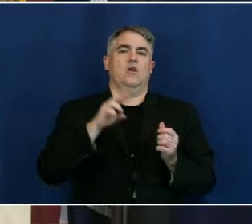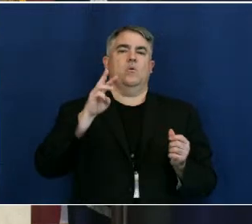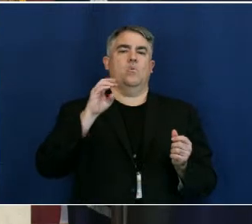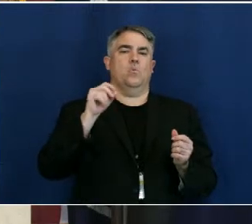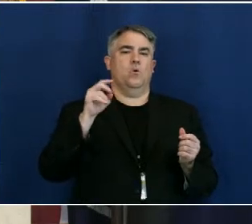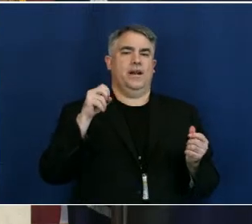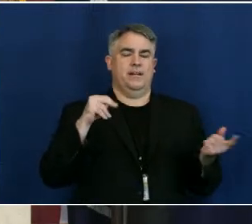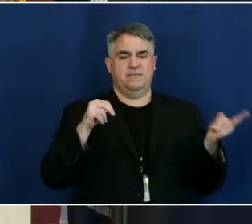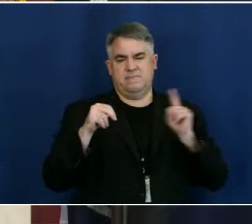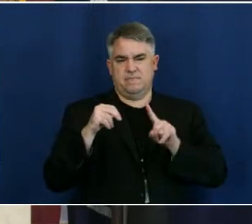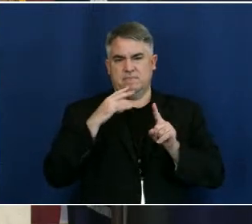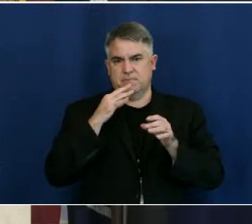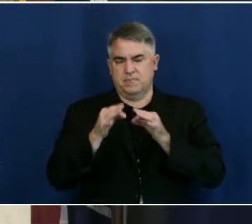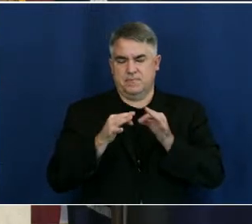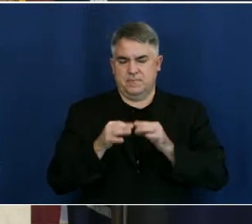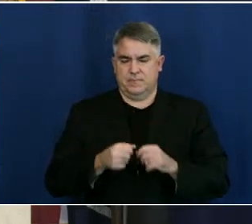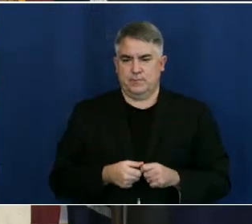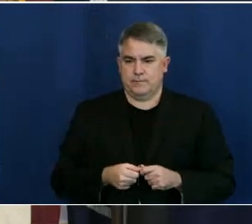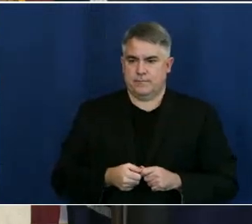of outdoor TVs.